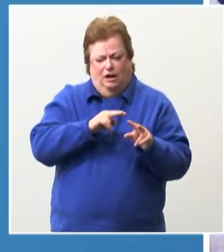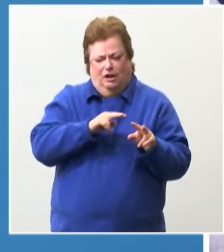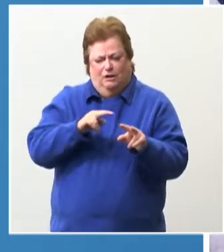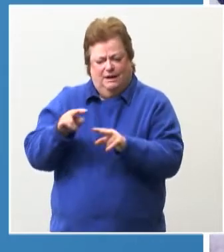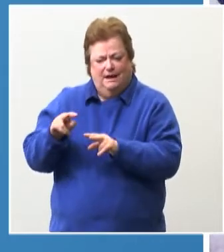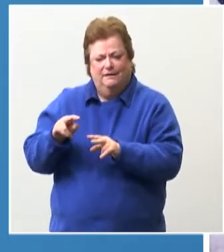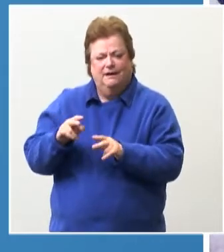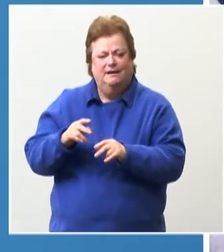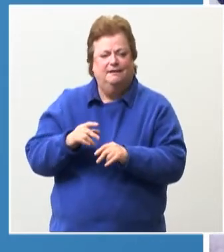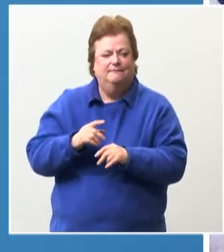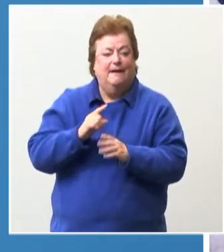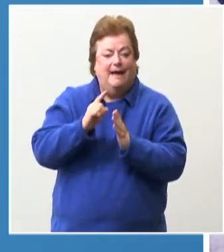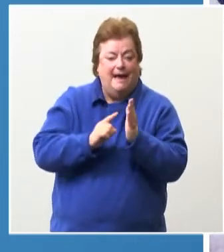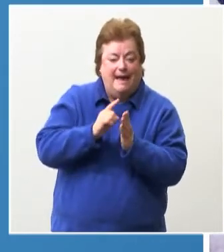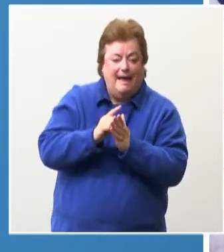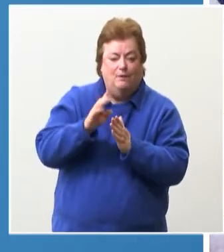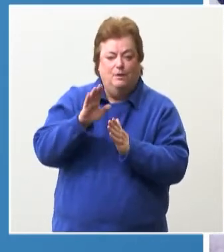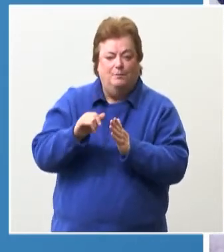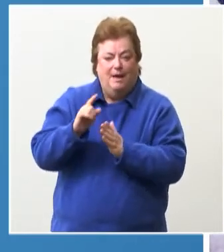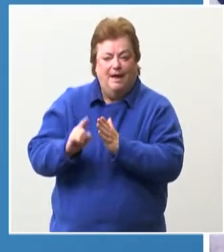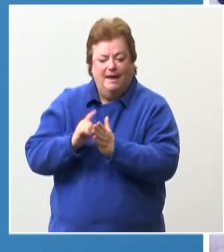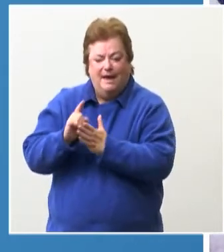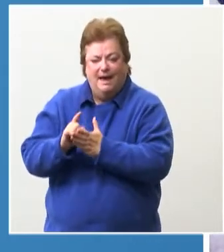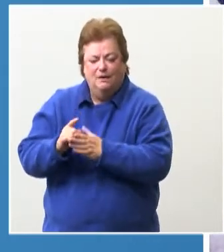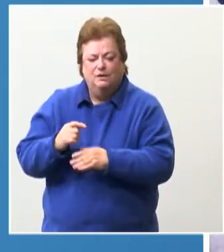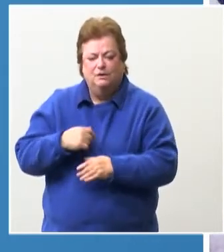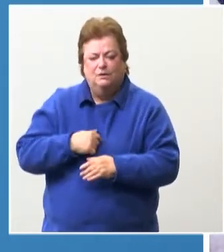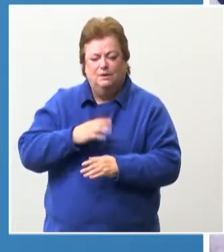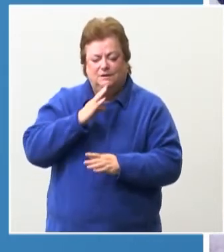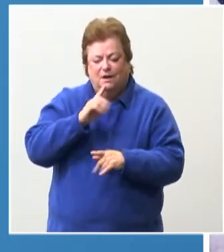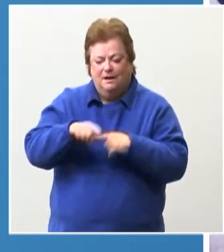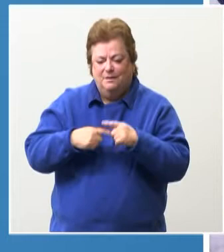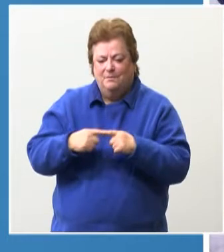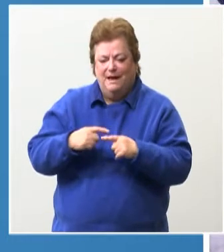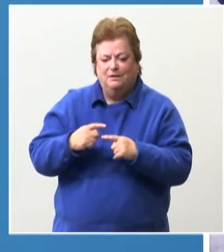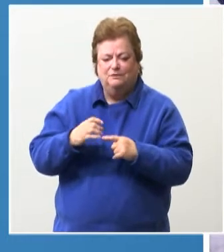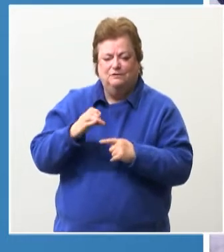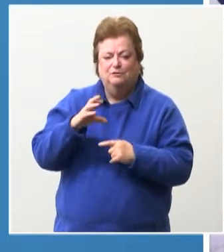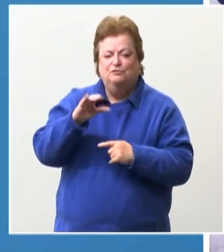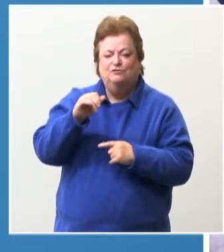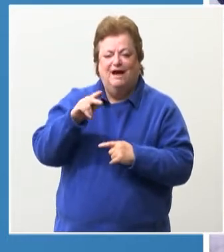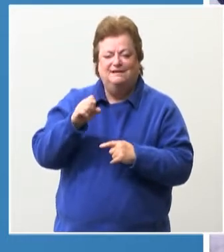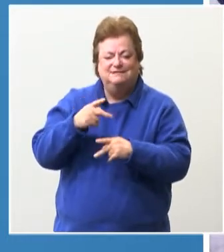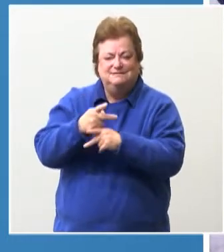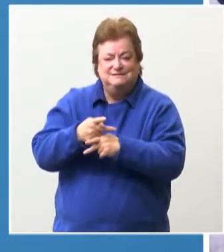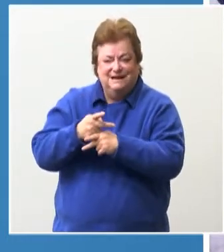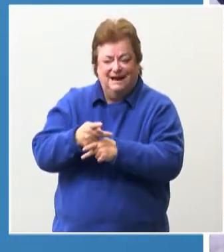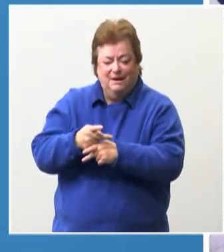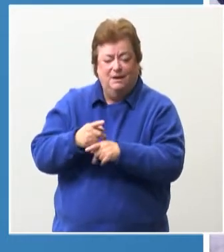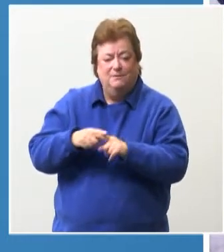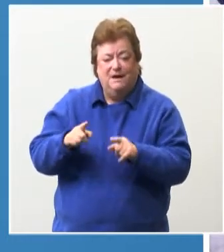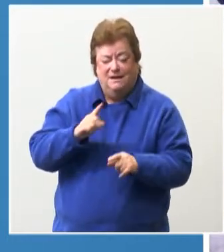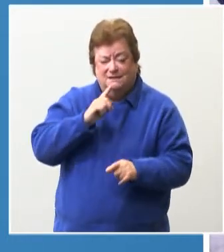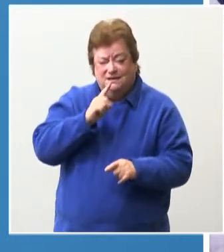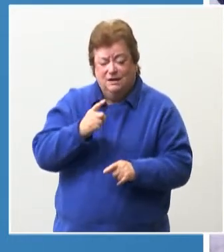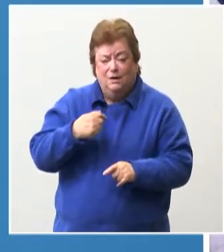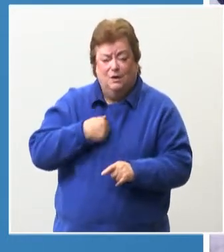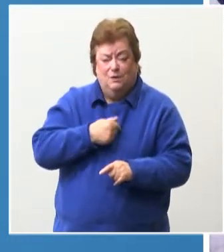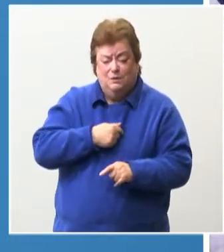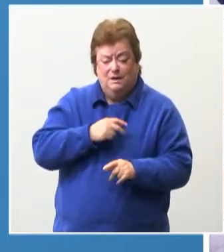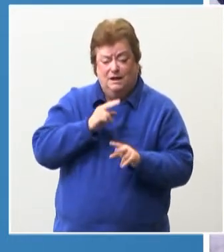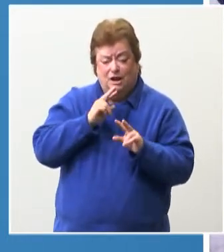on an hour-by-hour basis. We talk a lot about crisis standards of care. There's been a lot written about that. But in fact, while we don't